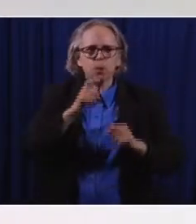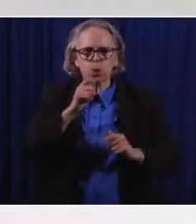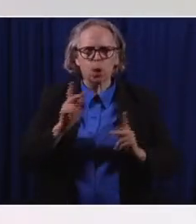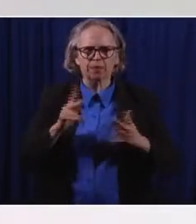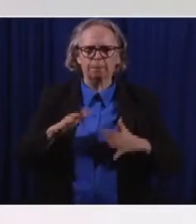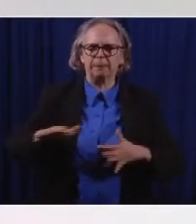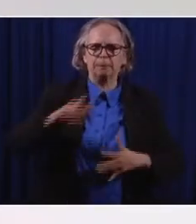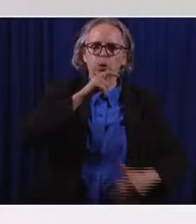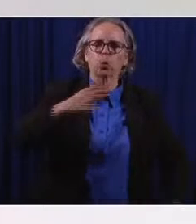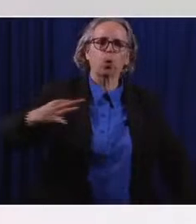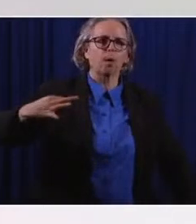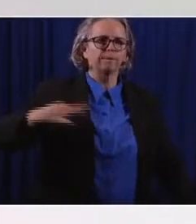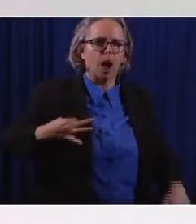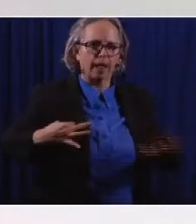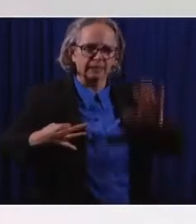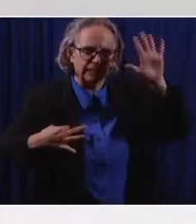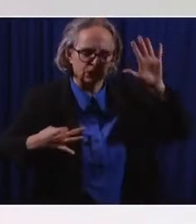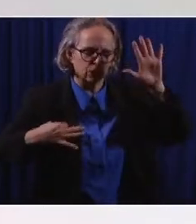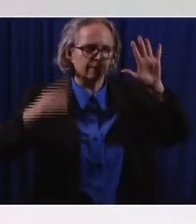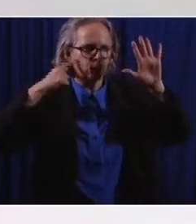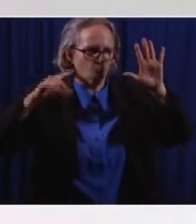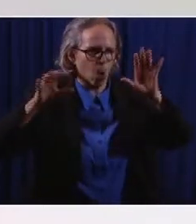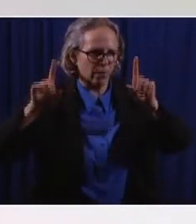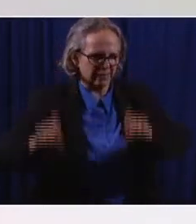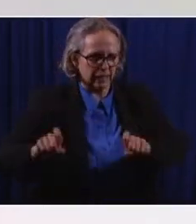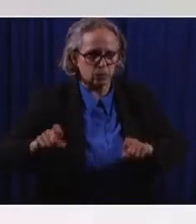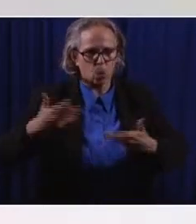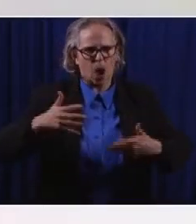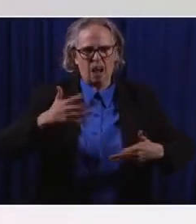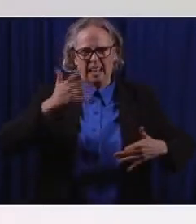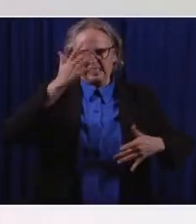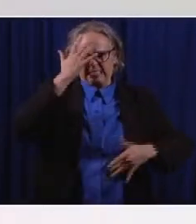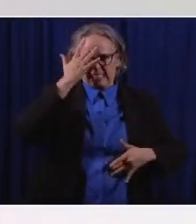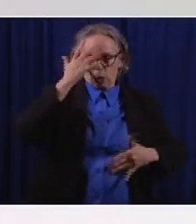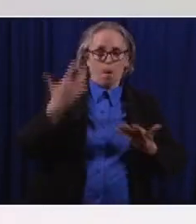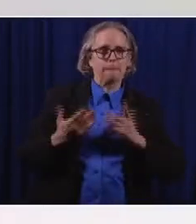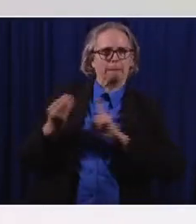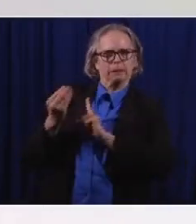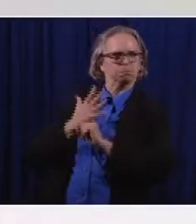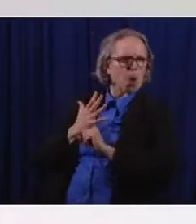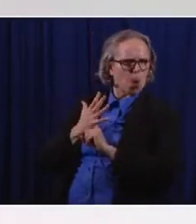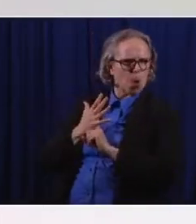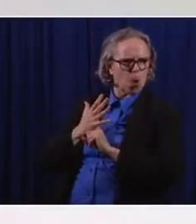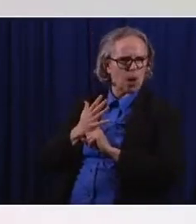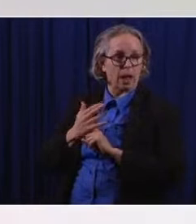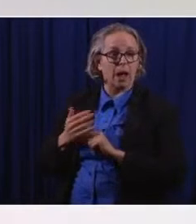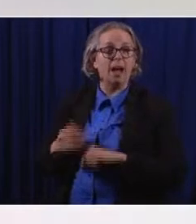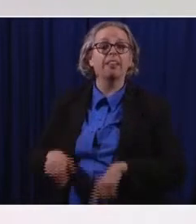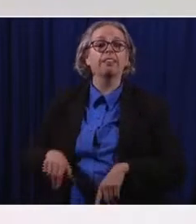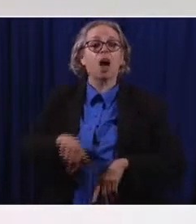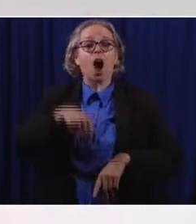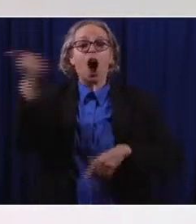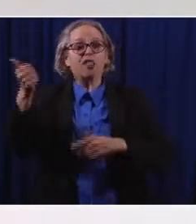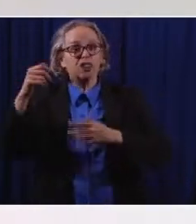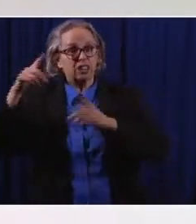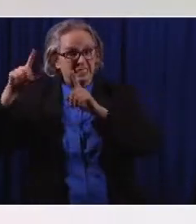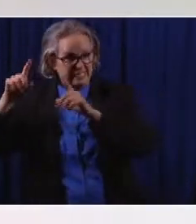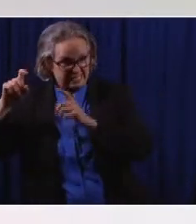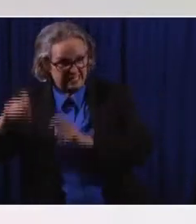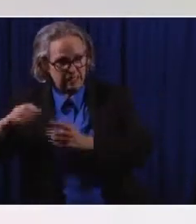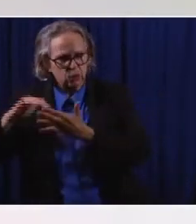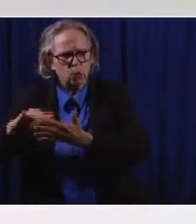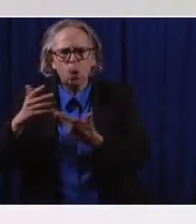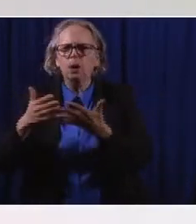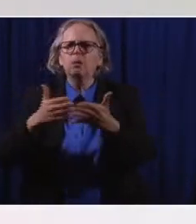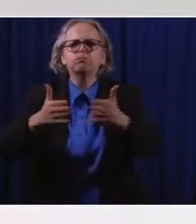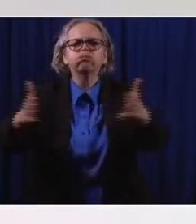a documented exposure. So this was the first study that really tried to get an estimate much more broadly around the number